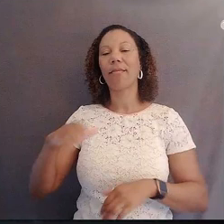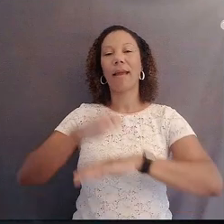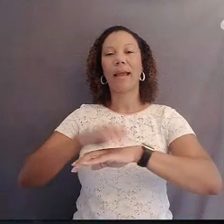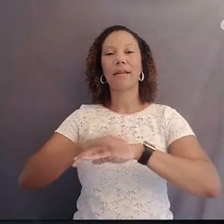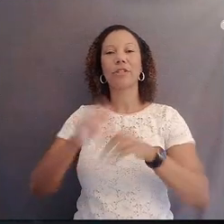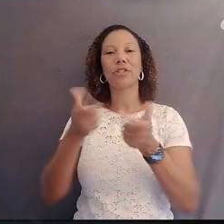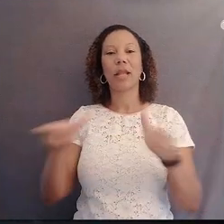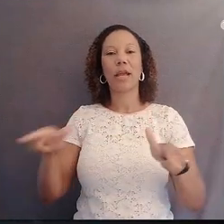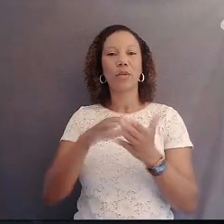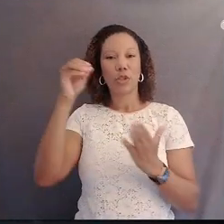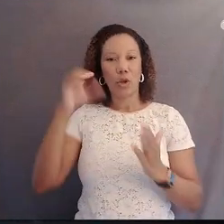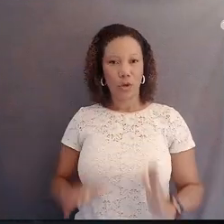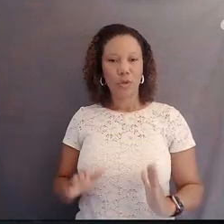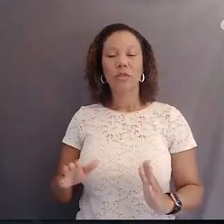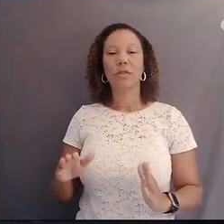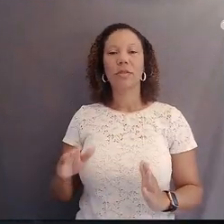at